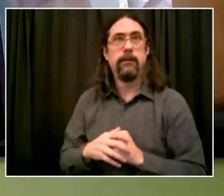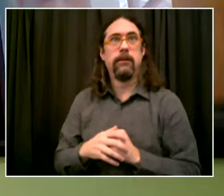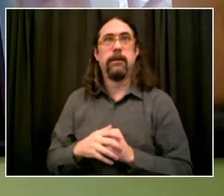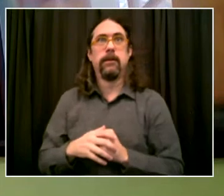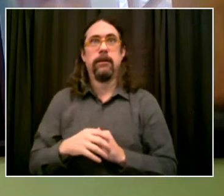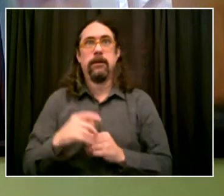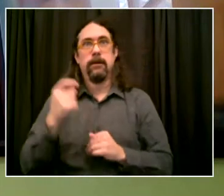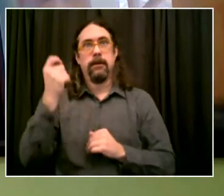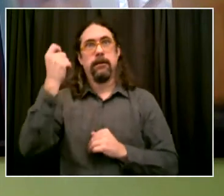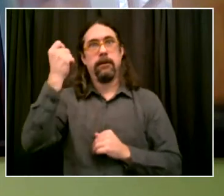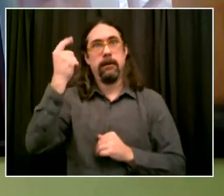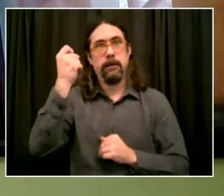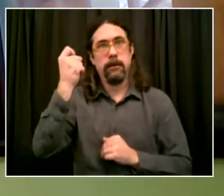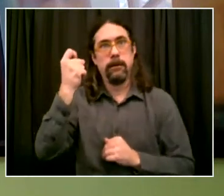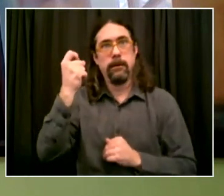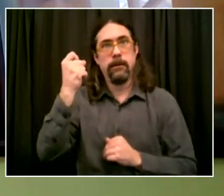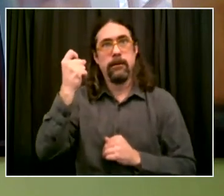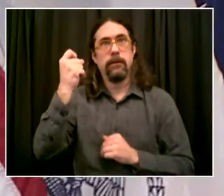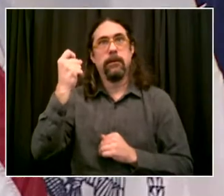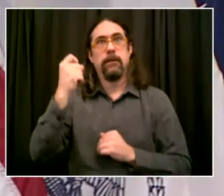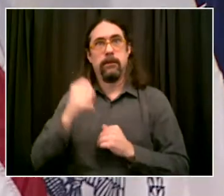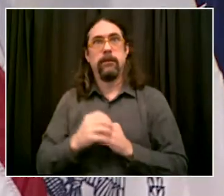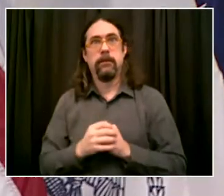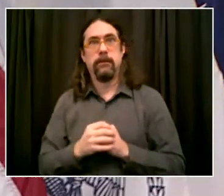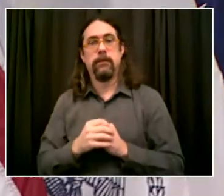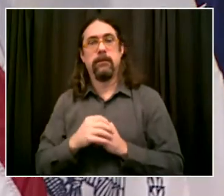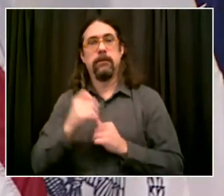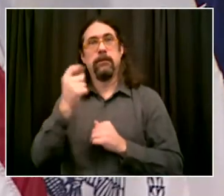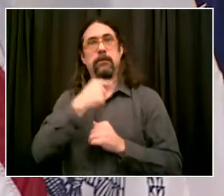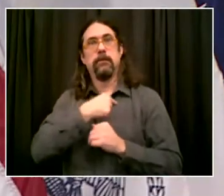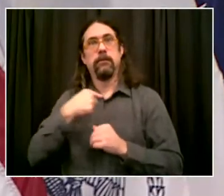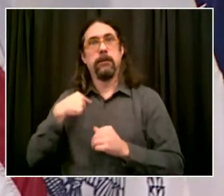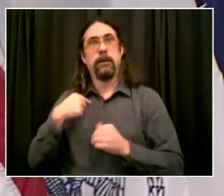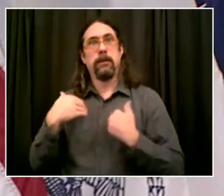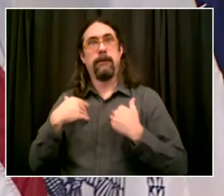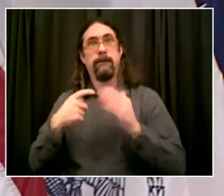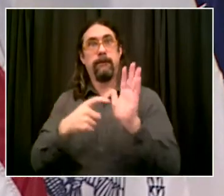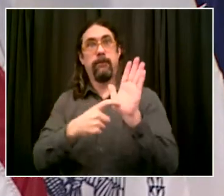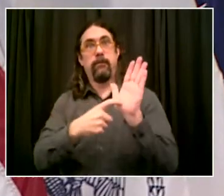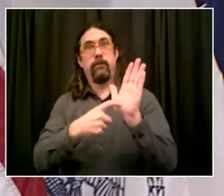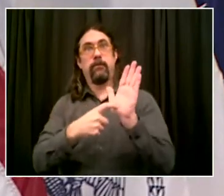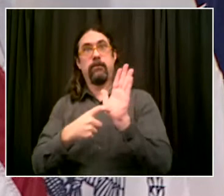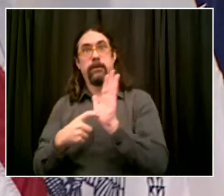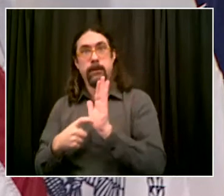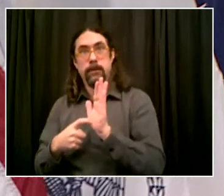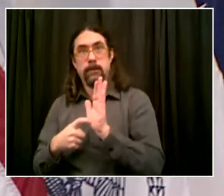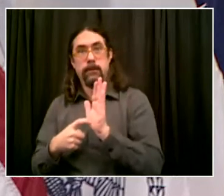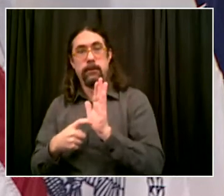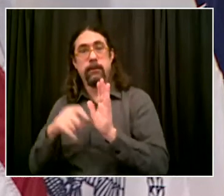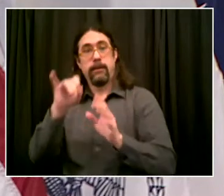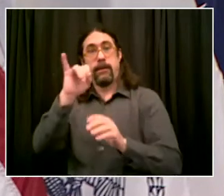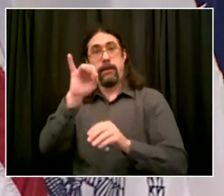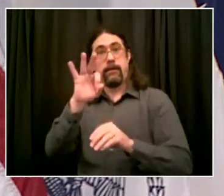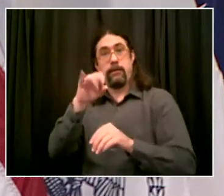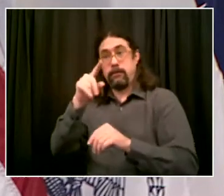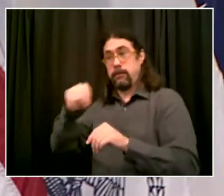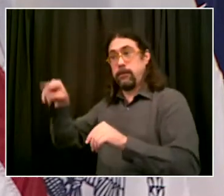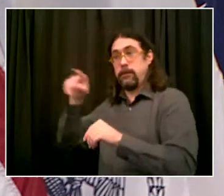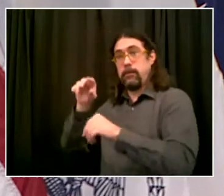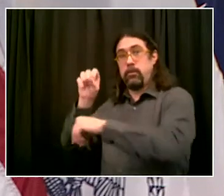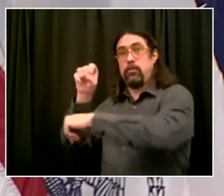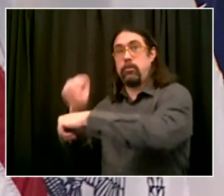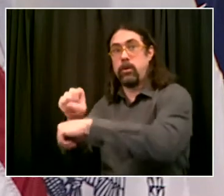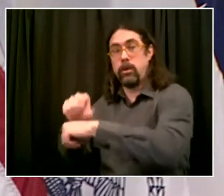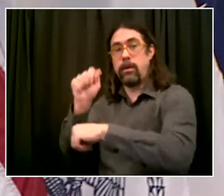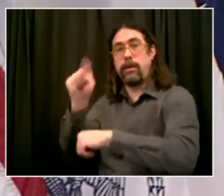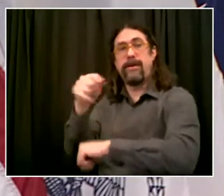a priority group. Right. So again, Rich, to amplify the point, this is a choice